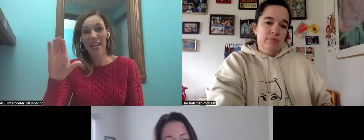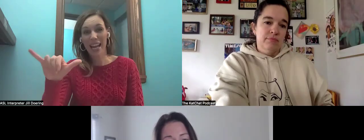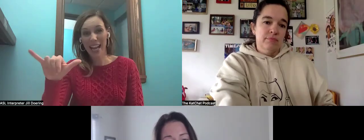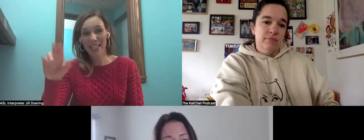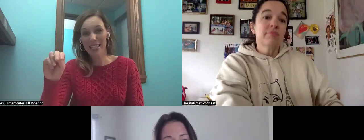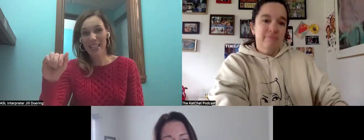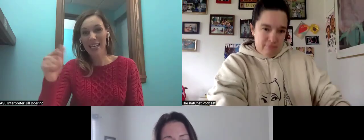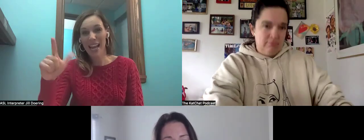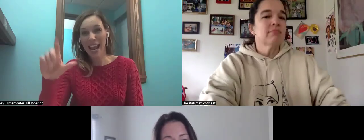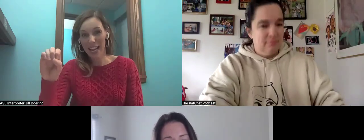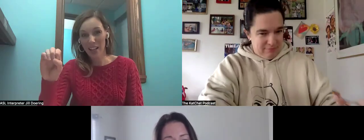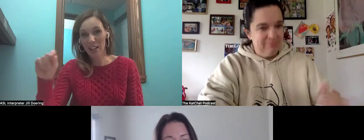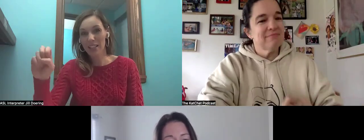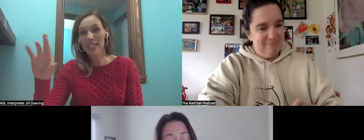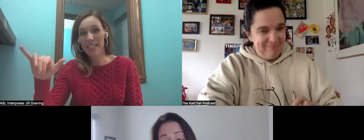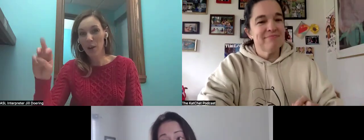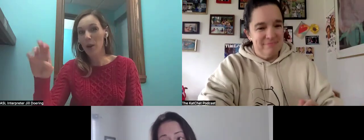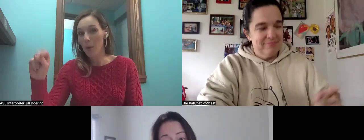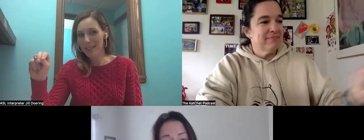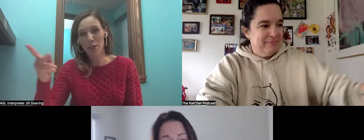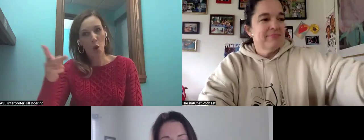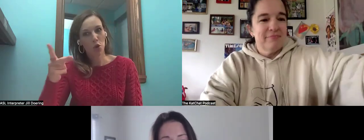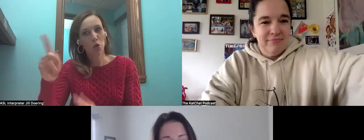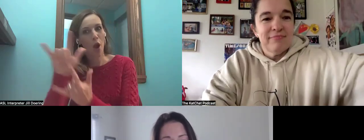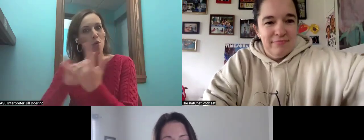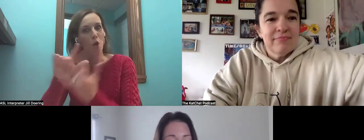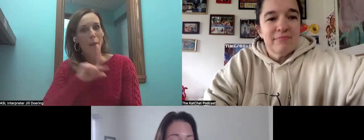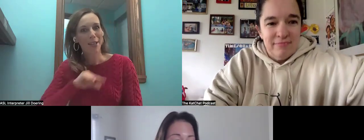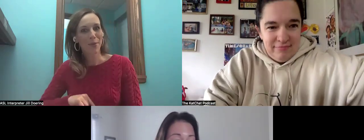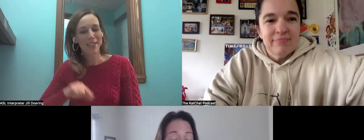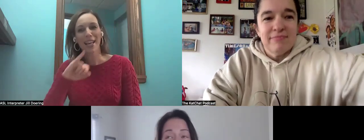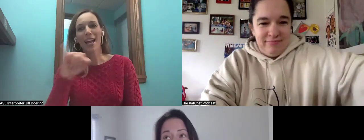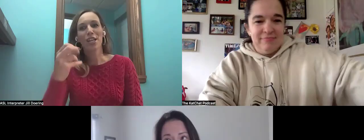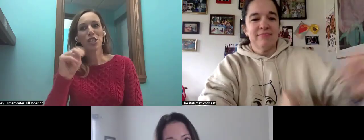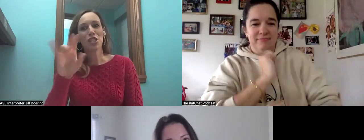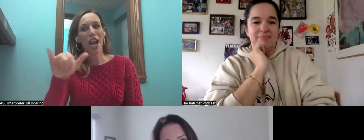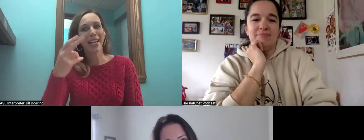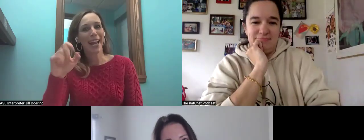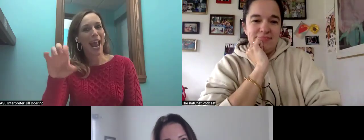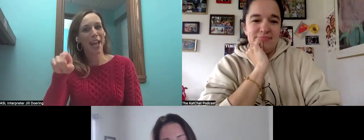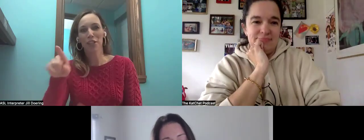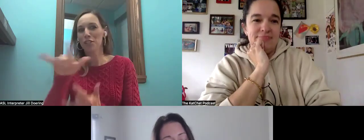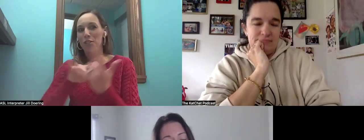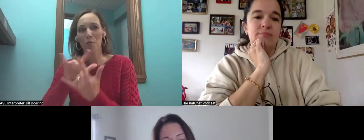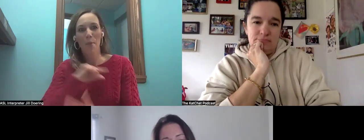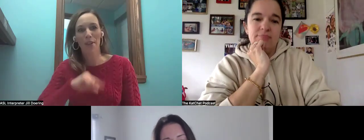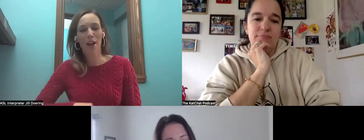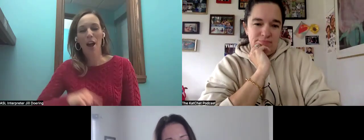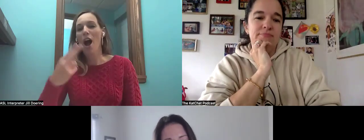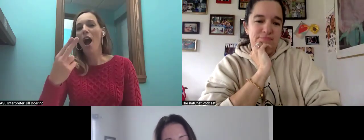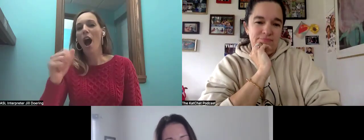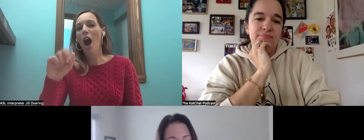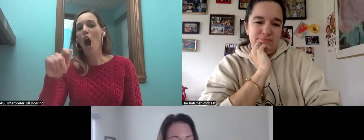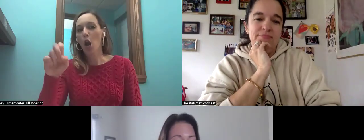Wilson, some romance queens out there. Her herself, Jenny Hale, is a romance queen. So any of my Harpeth Road sisters, I have to put out